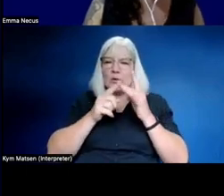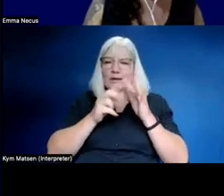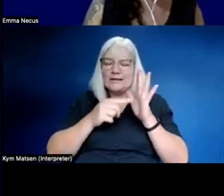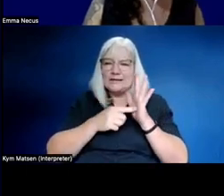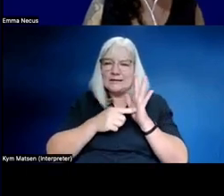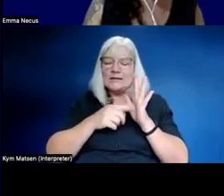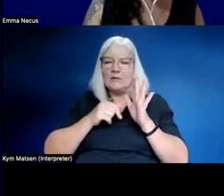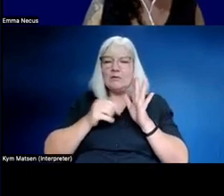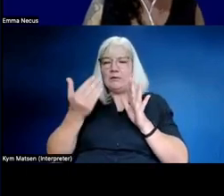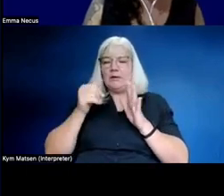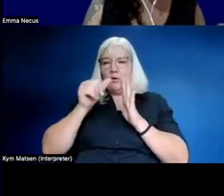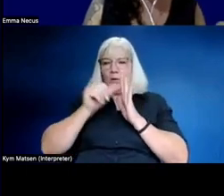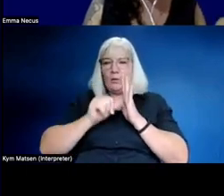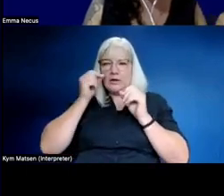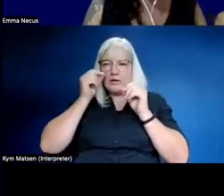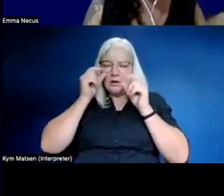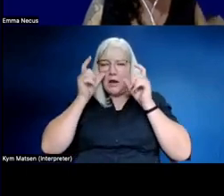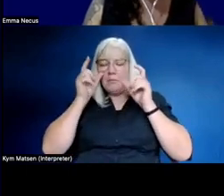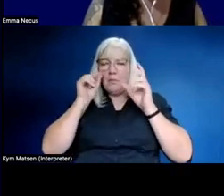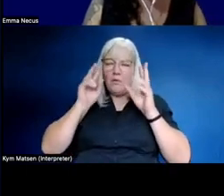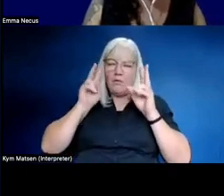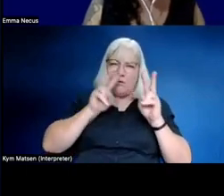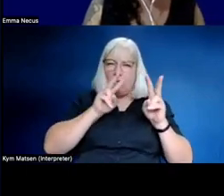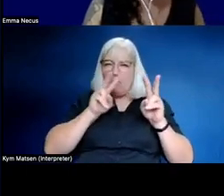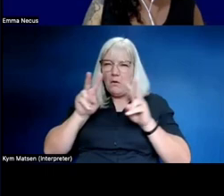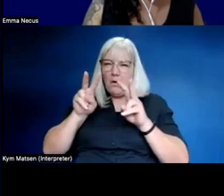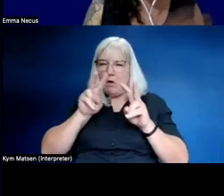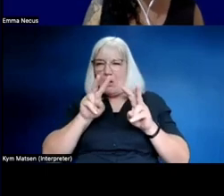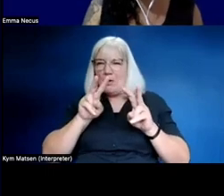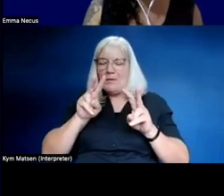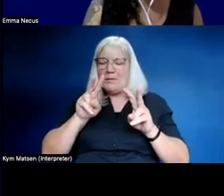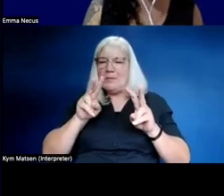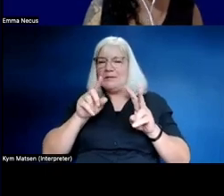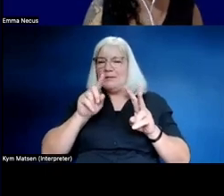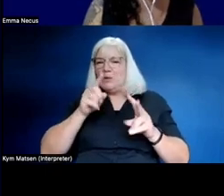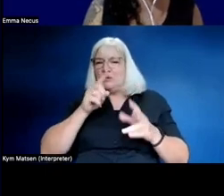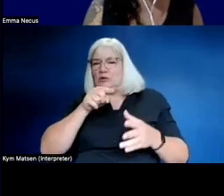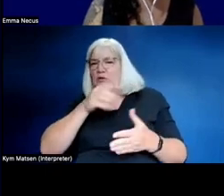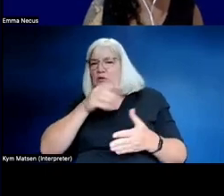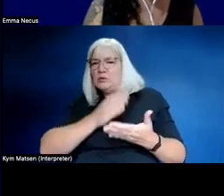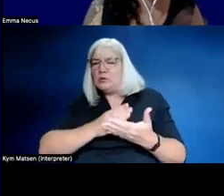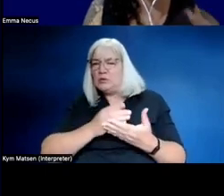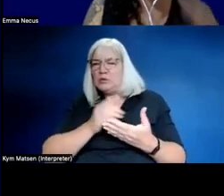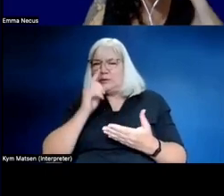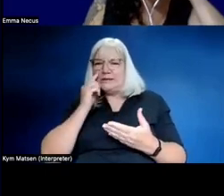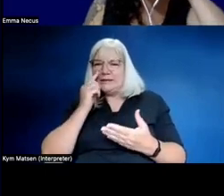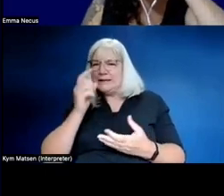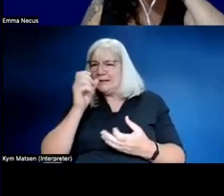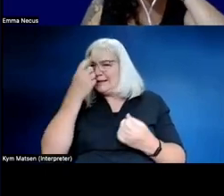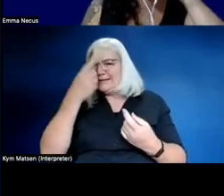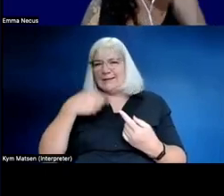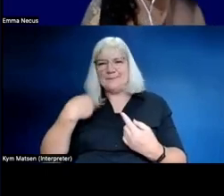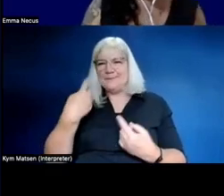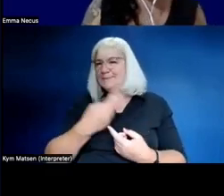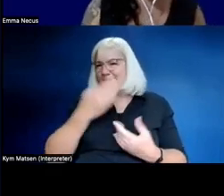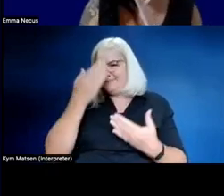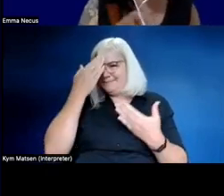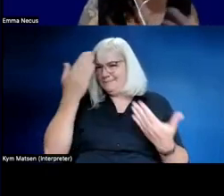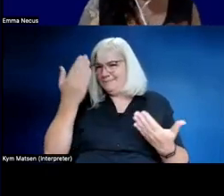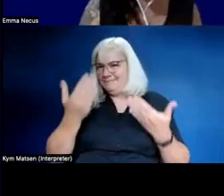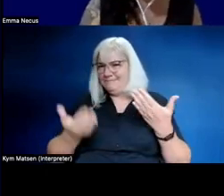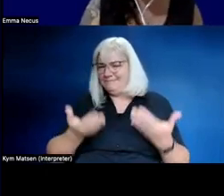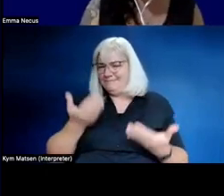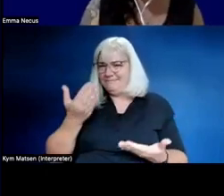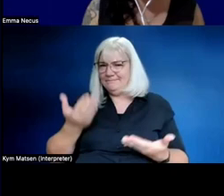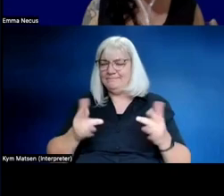sees. So Mum and her vision team and myself discuss this as we go along and we share information to see. Because obviously